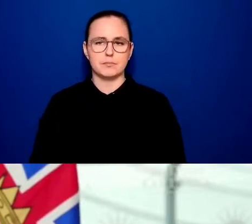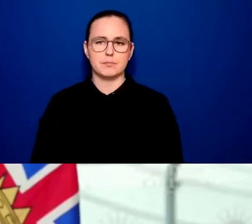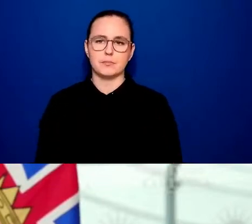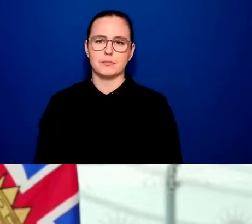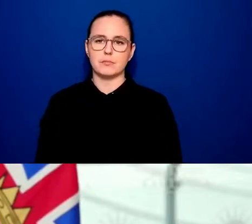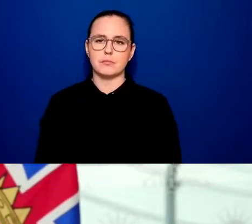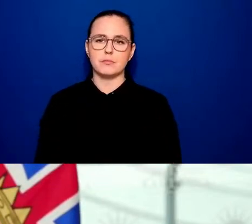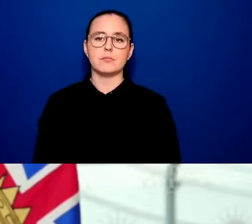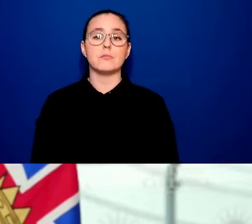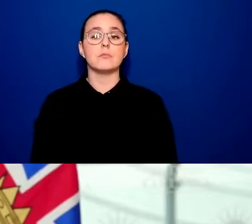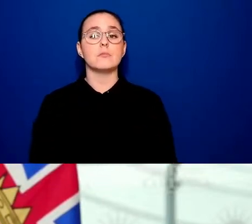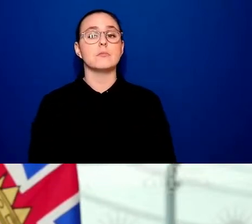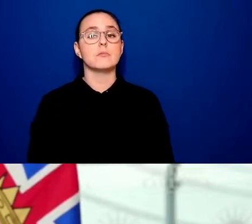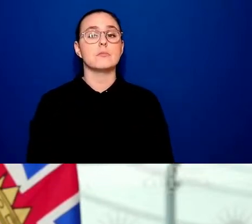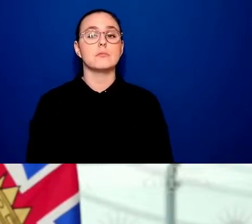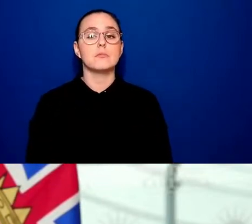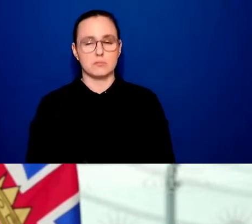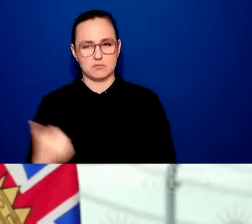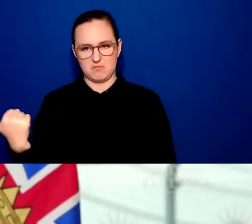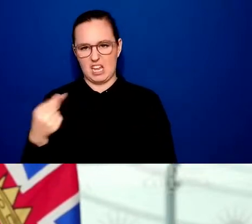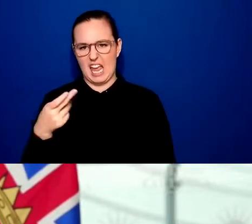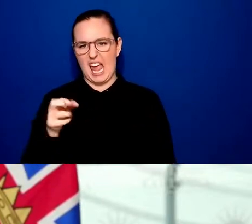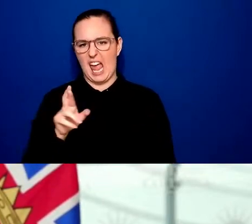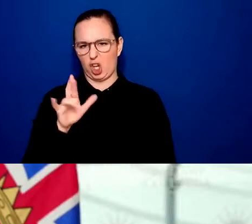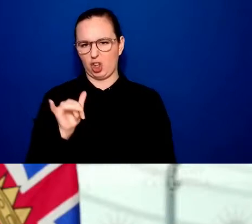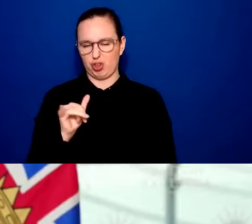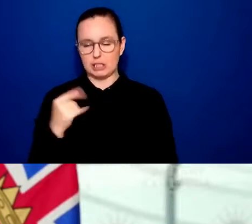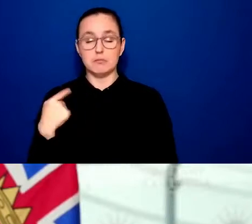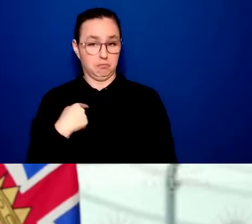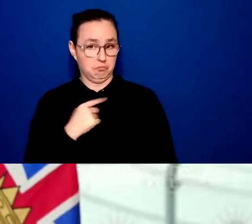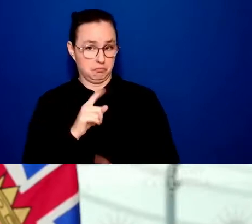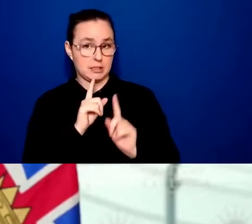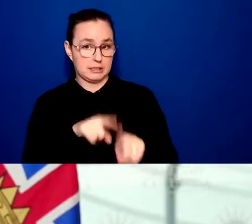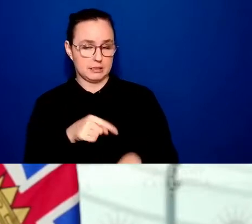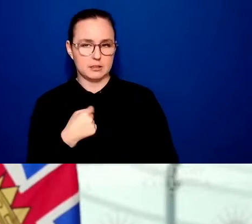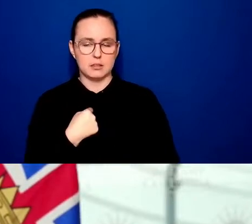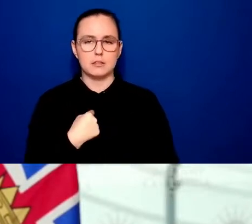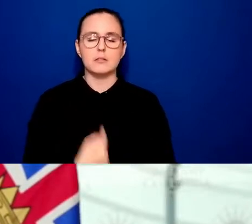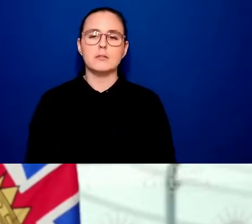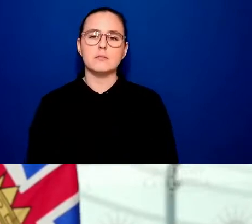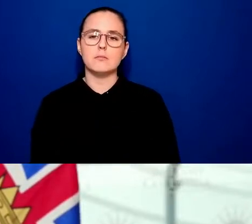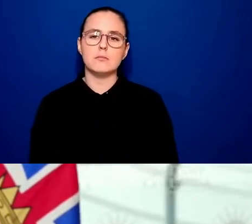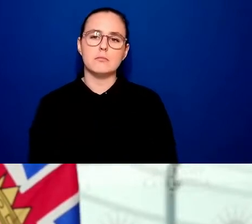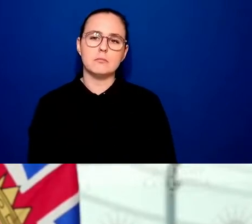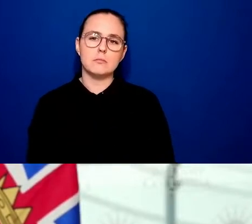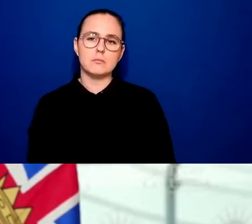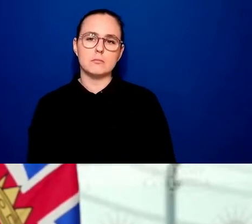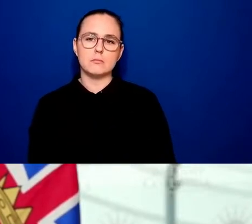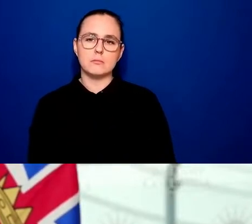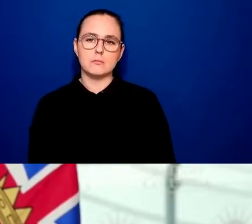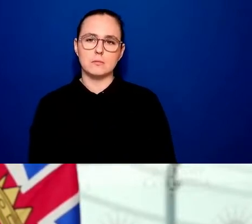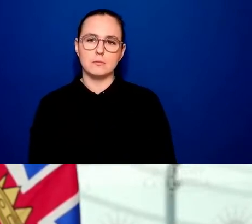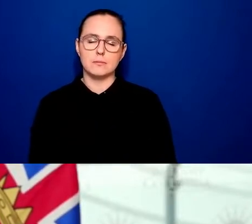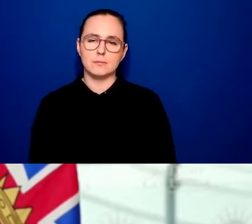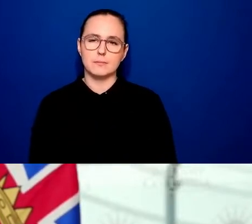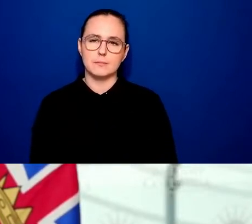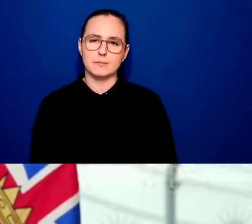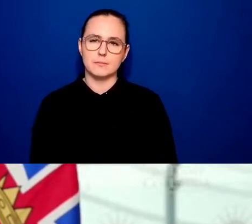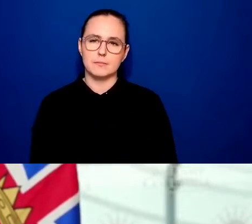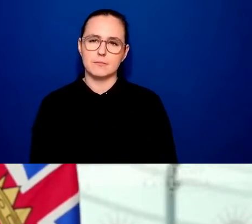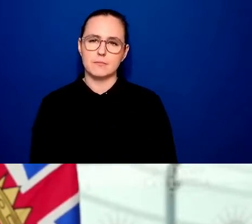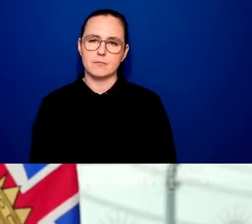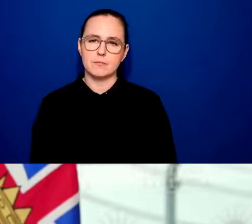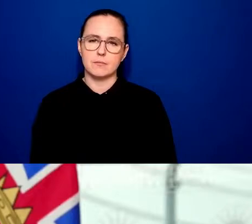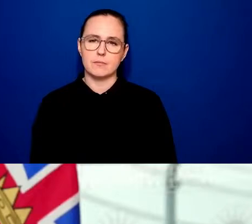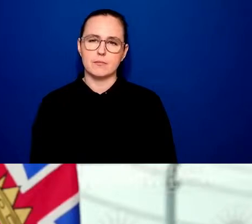mask mandate in our schools, and I think you can't directly compare the report that came